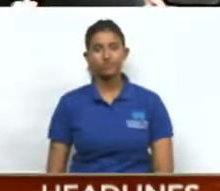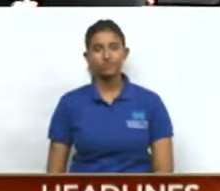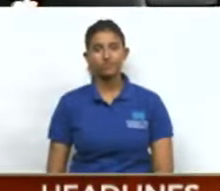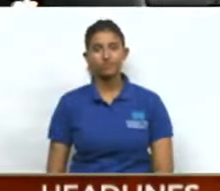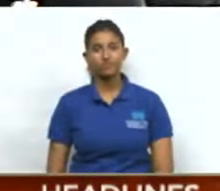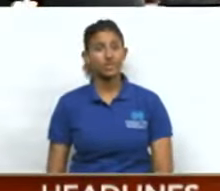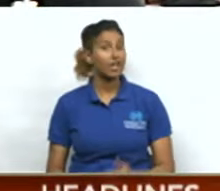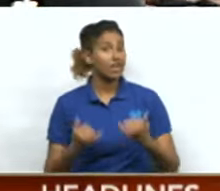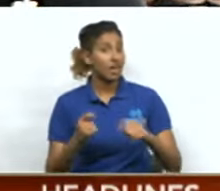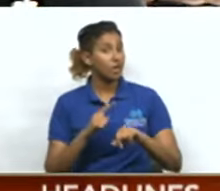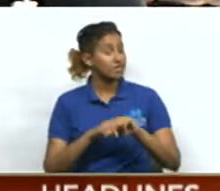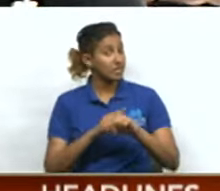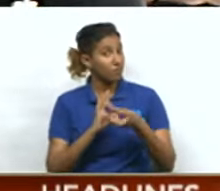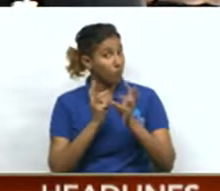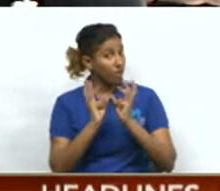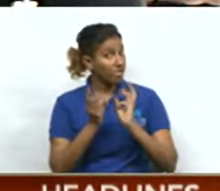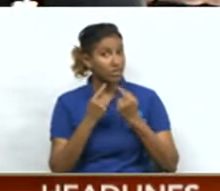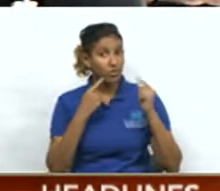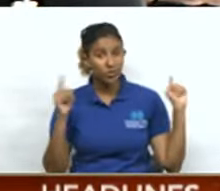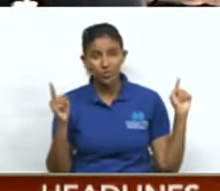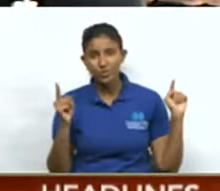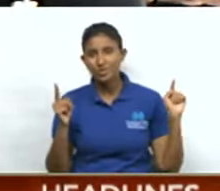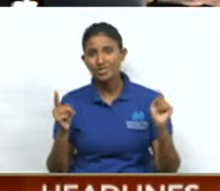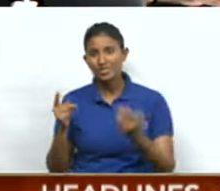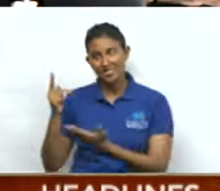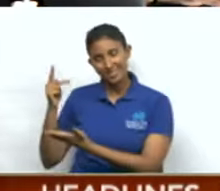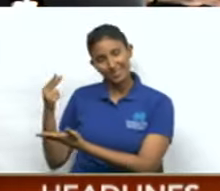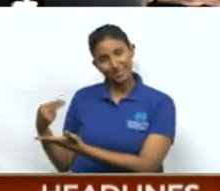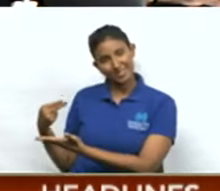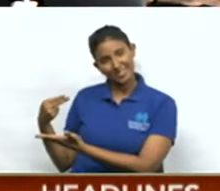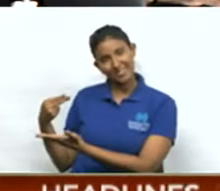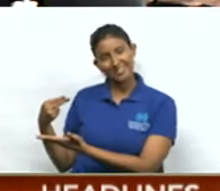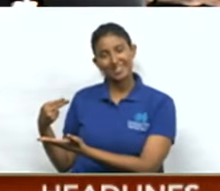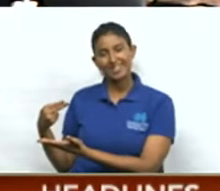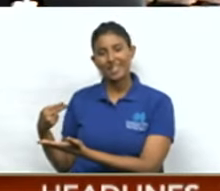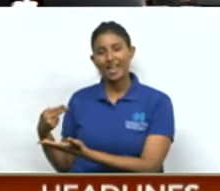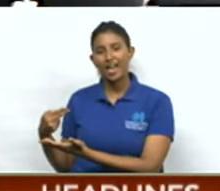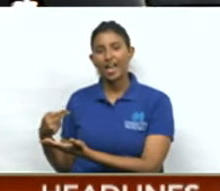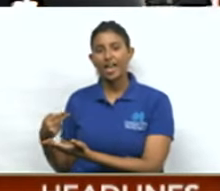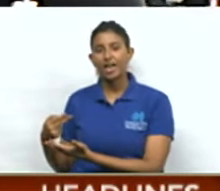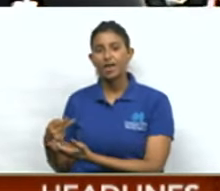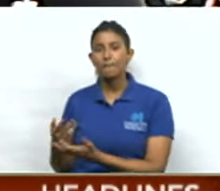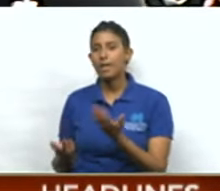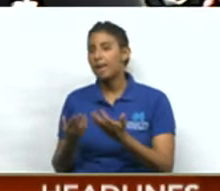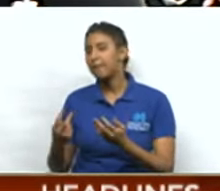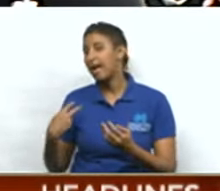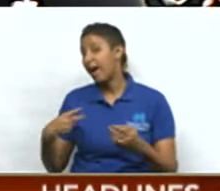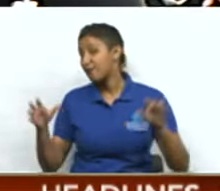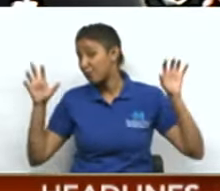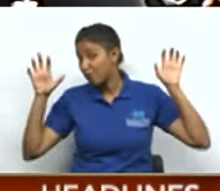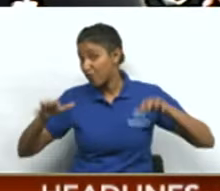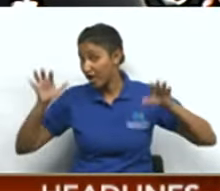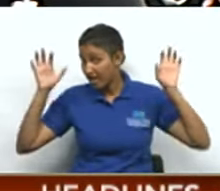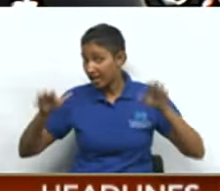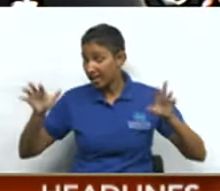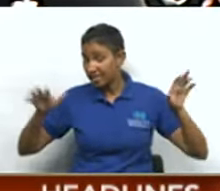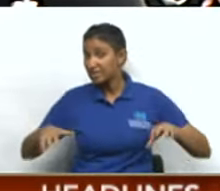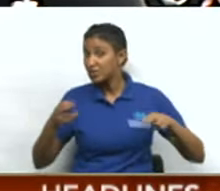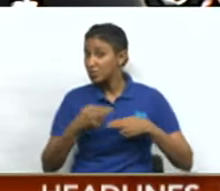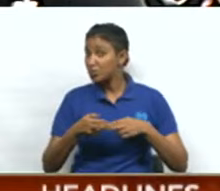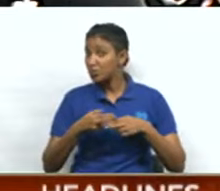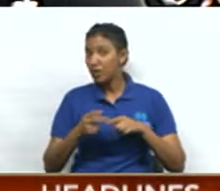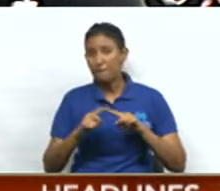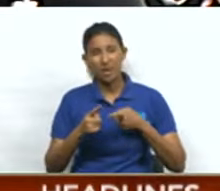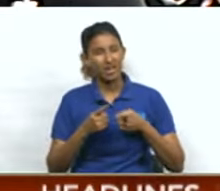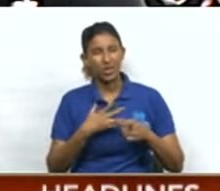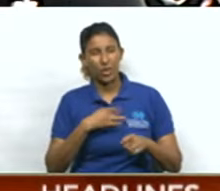It is now time for the weather forecast with Colleen Hussein. We may have some welcome rain in the forecast, right. But yep. An